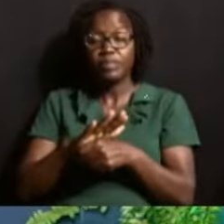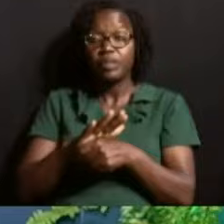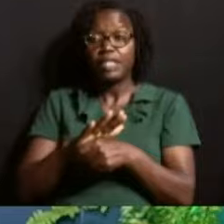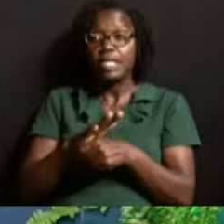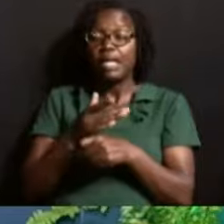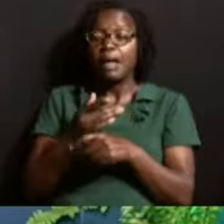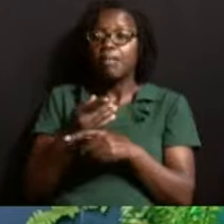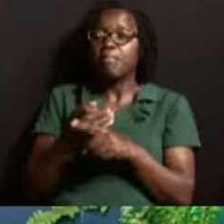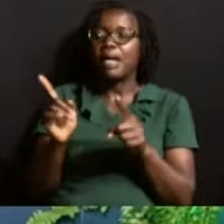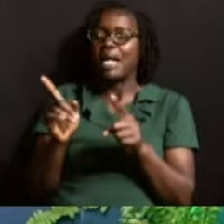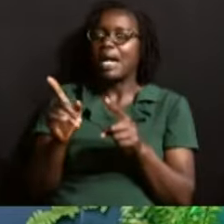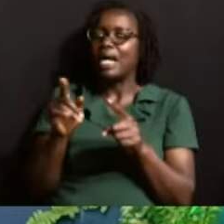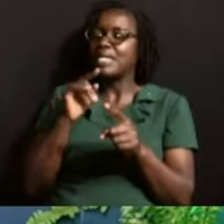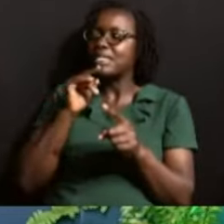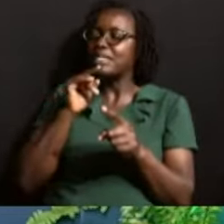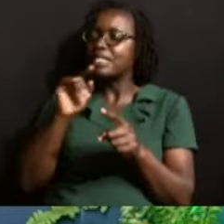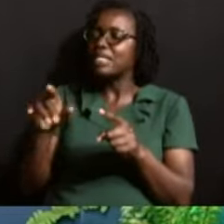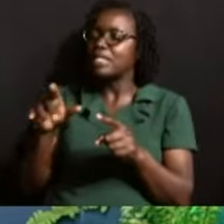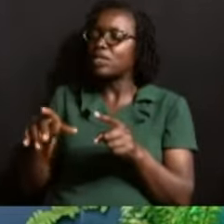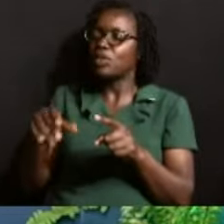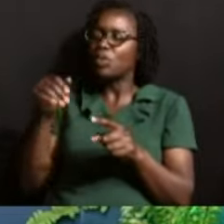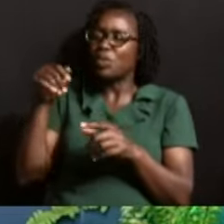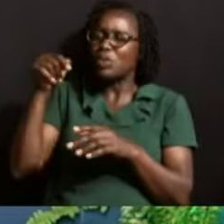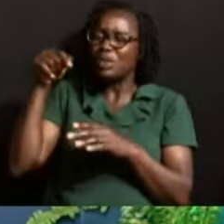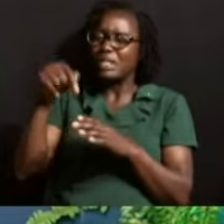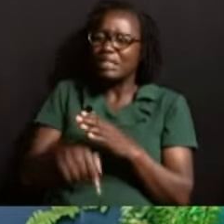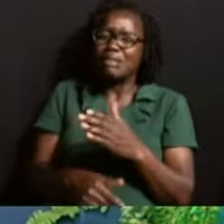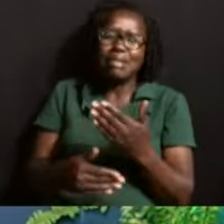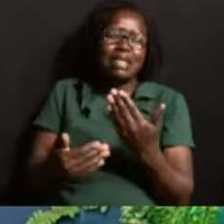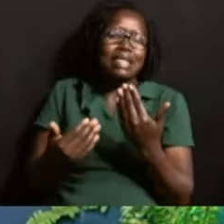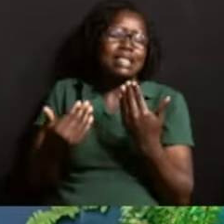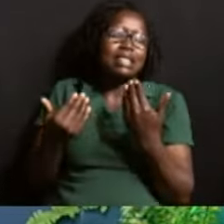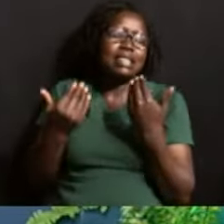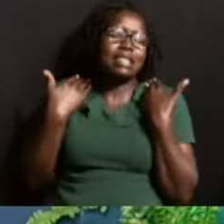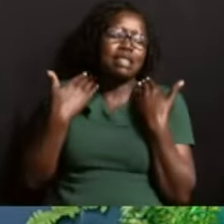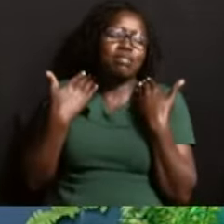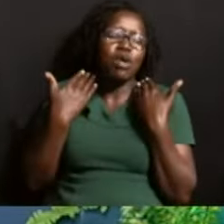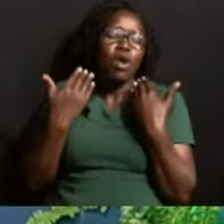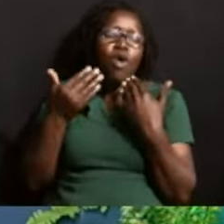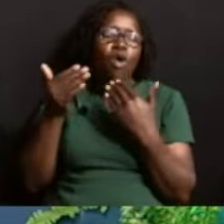he was in the stern asleep on a pillow.